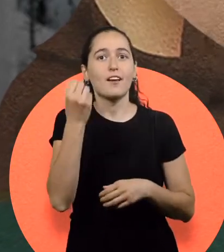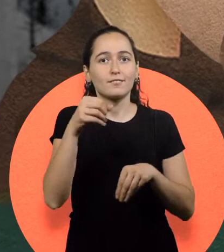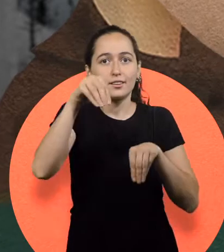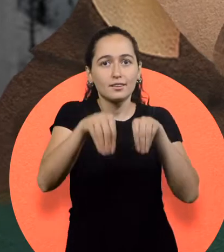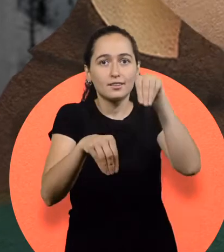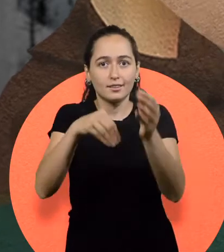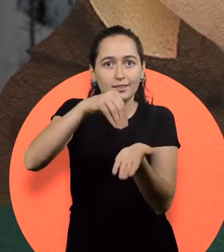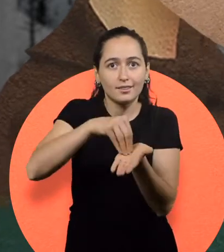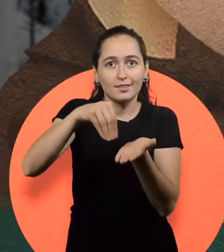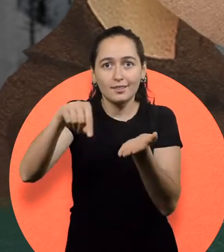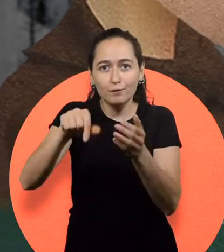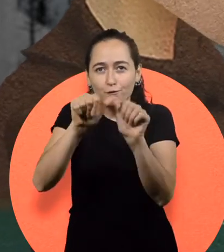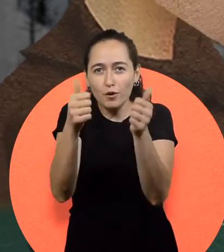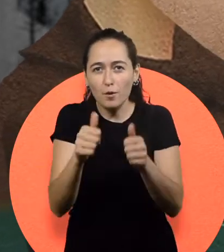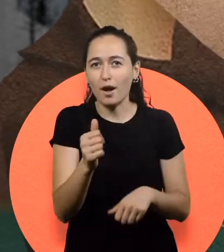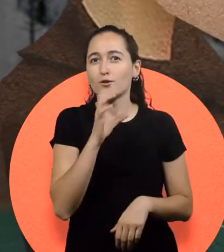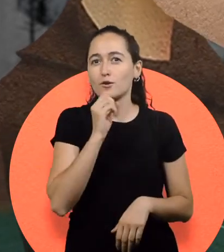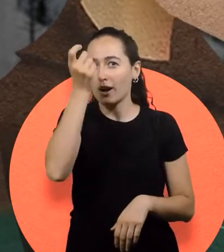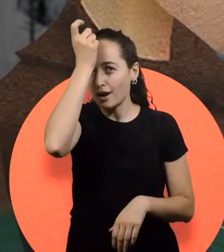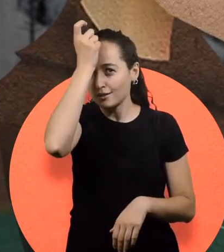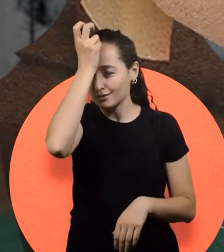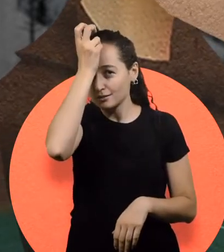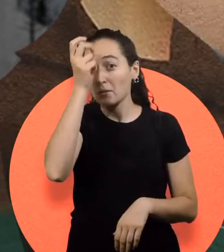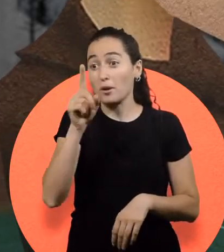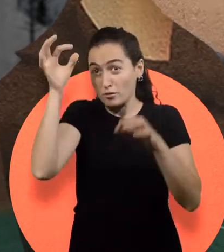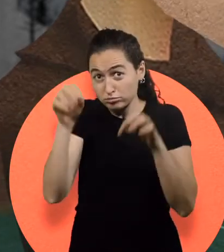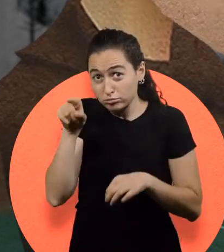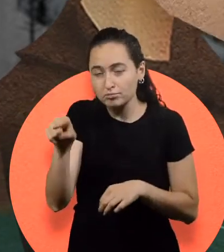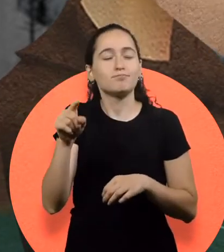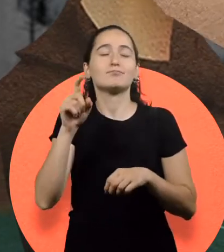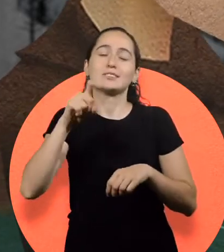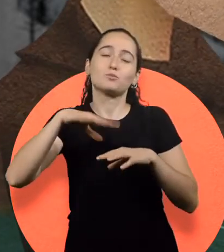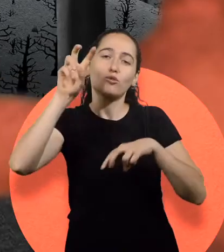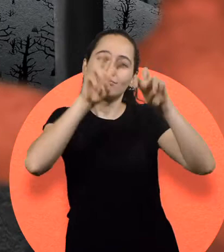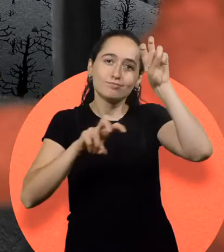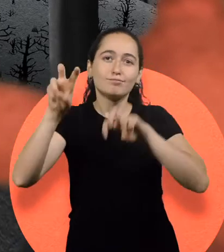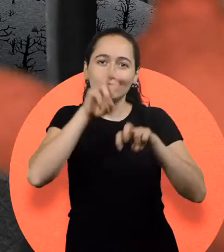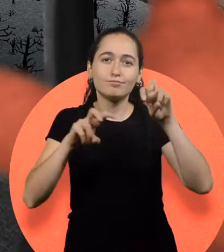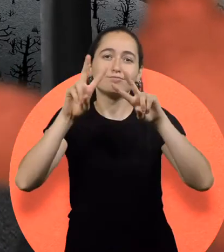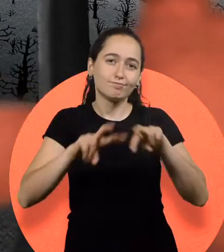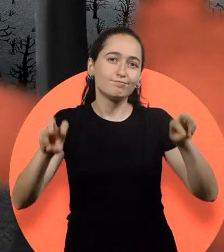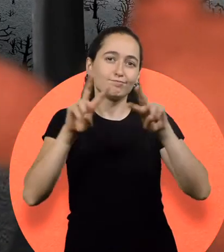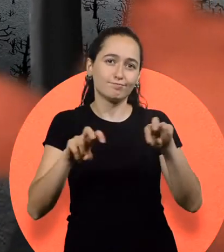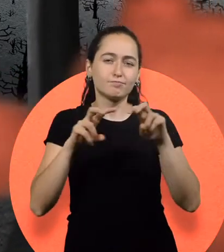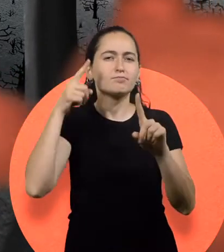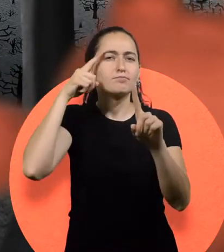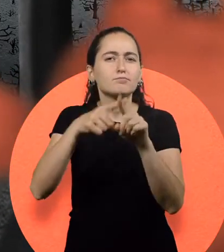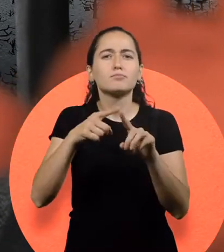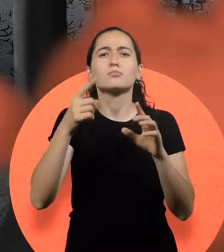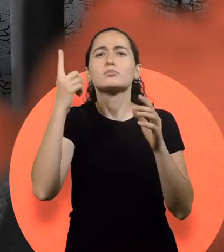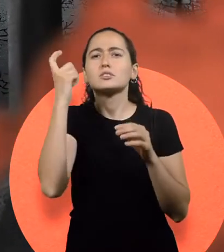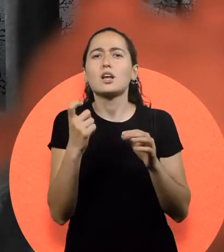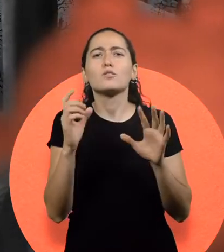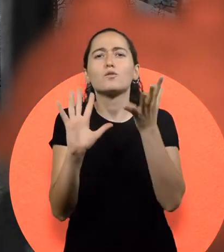At last, we finally found the starting point, but we still have to figure out what caused it. It looks